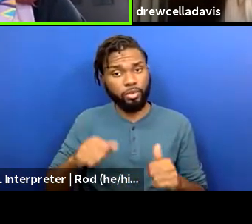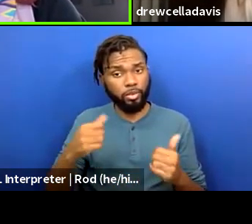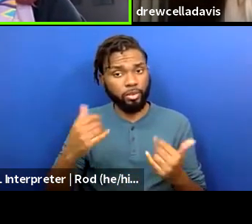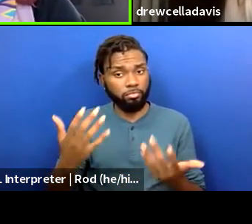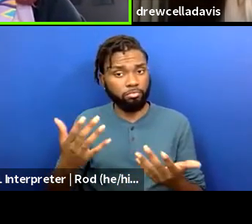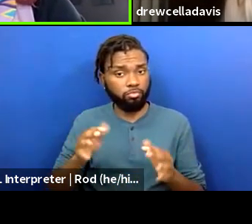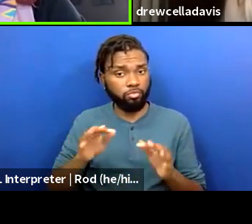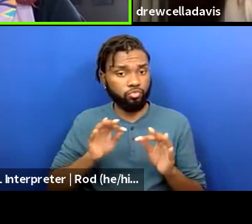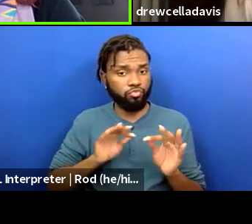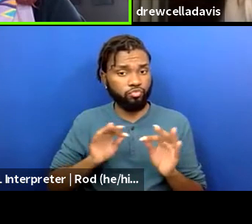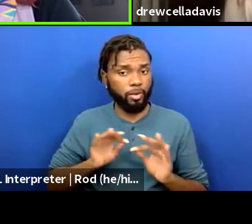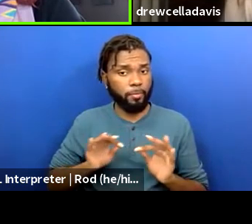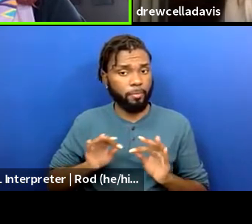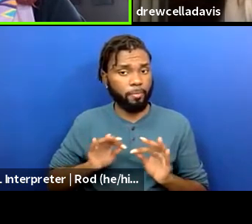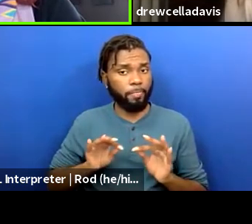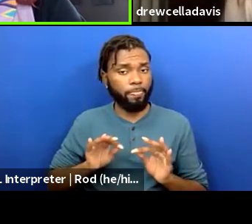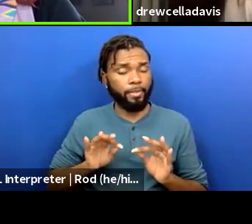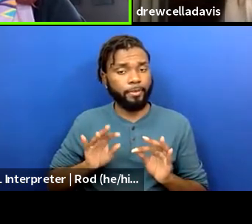describe